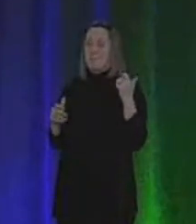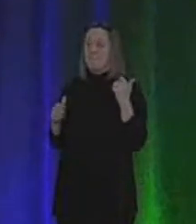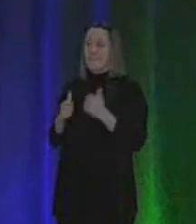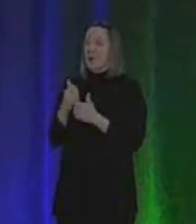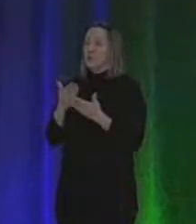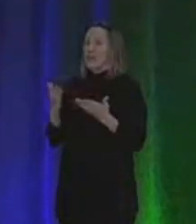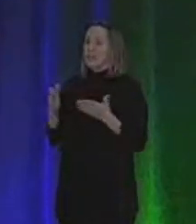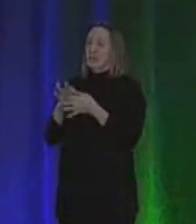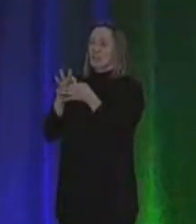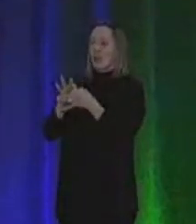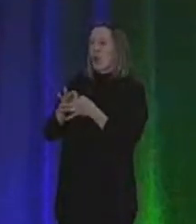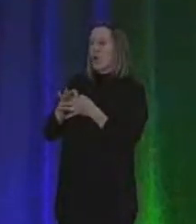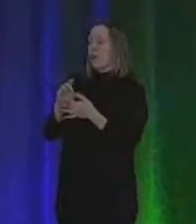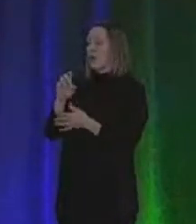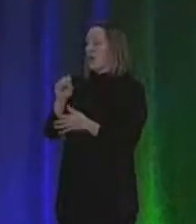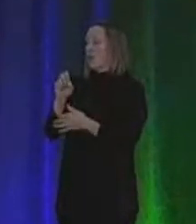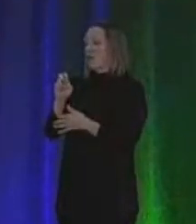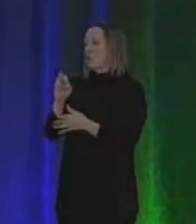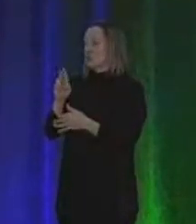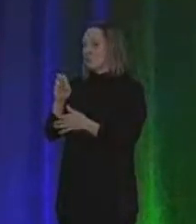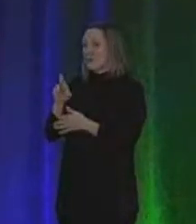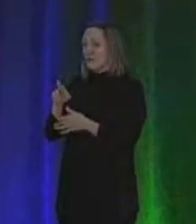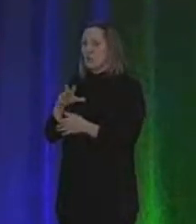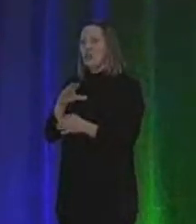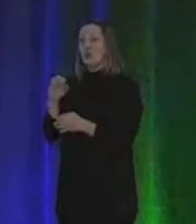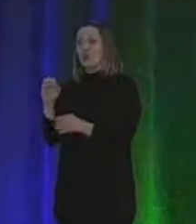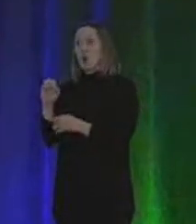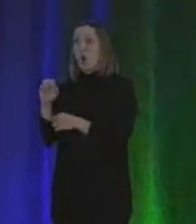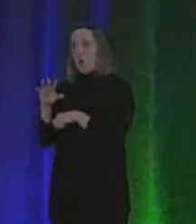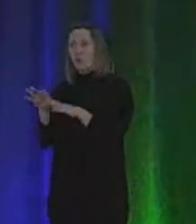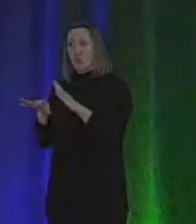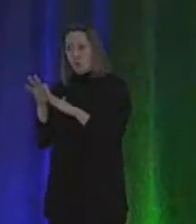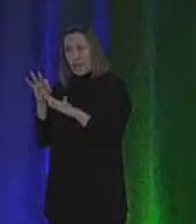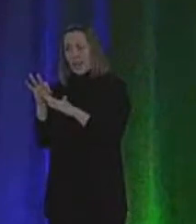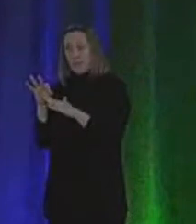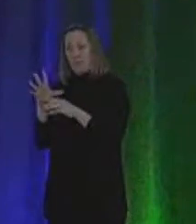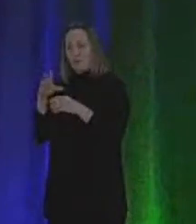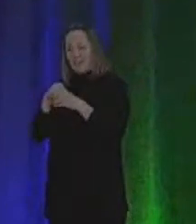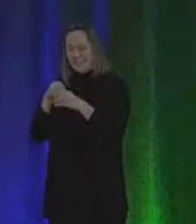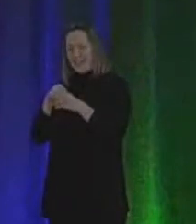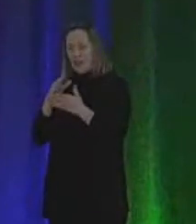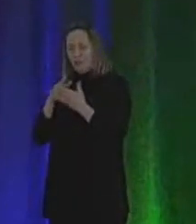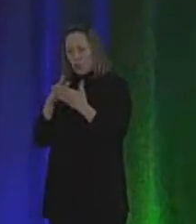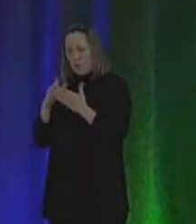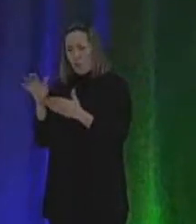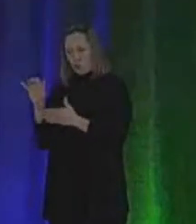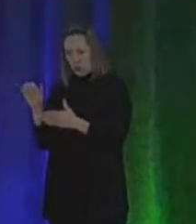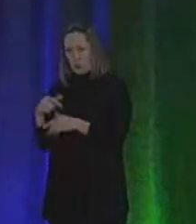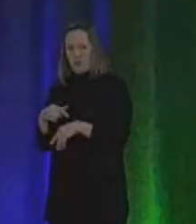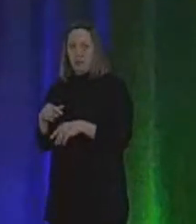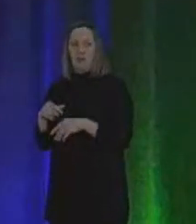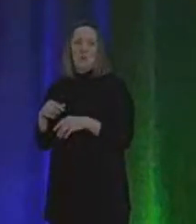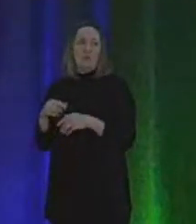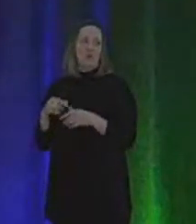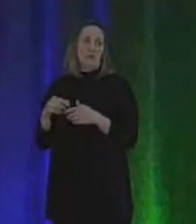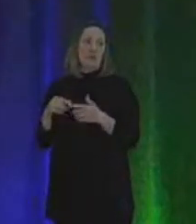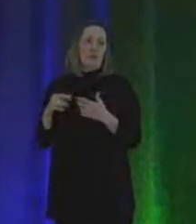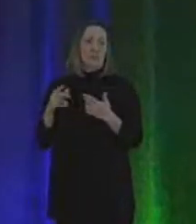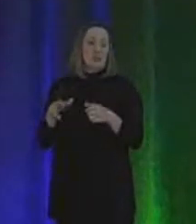are server components, you can co-locate your data fetching from inside of your components as well. But of course, we have,